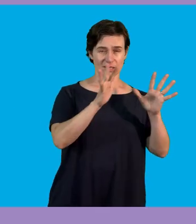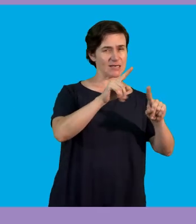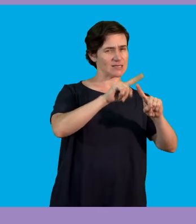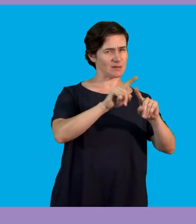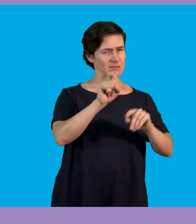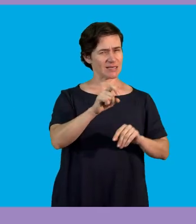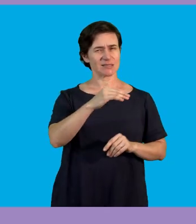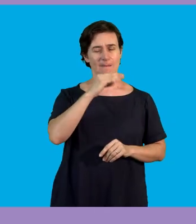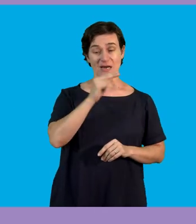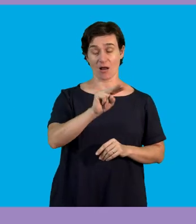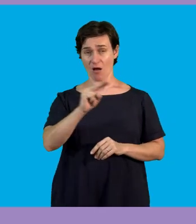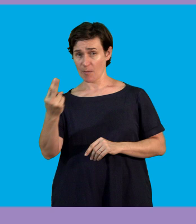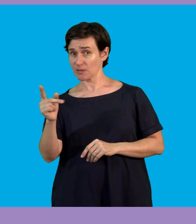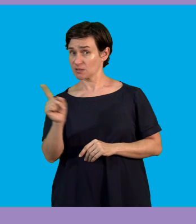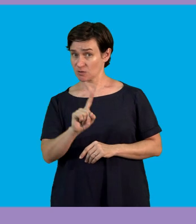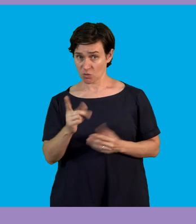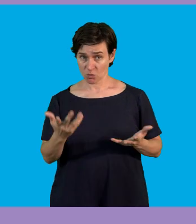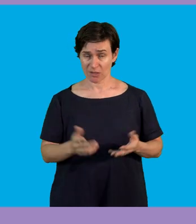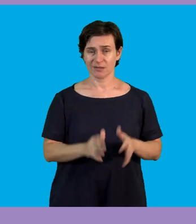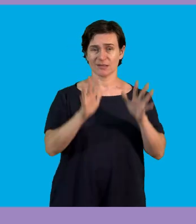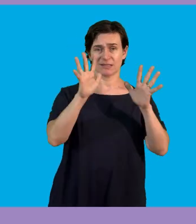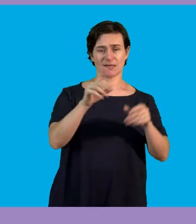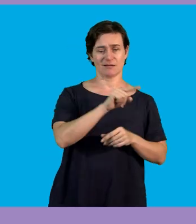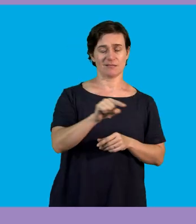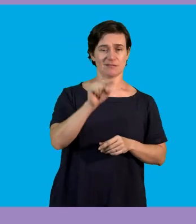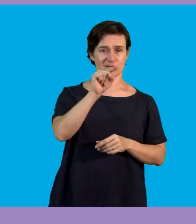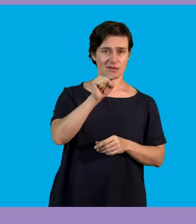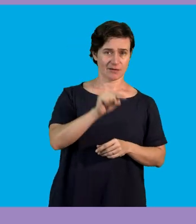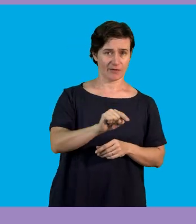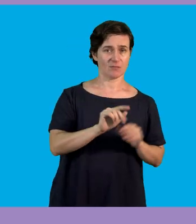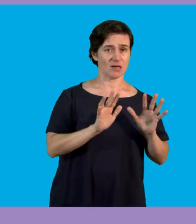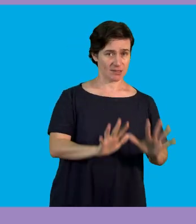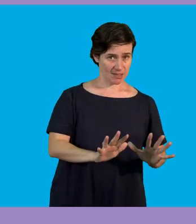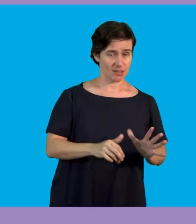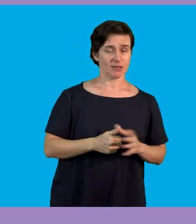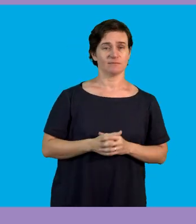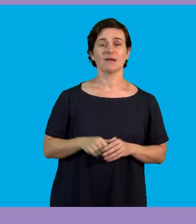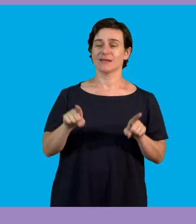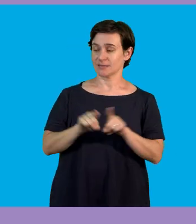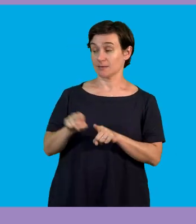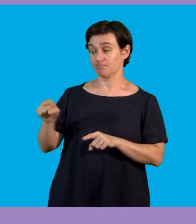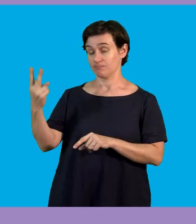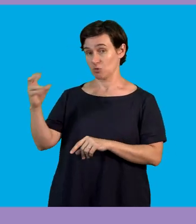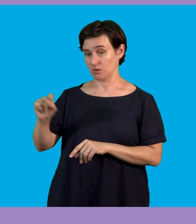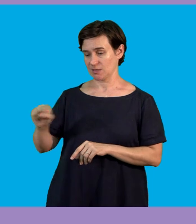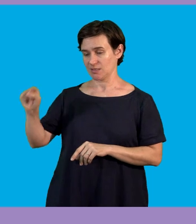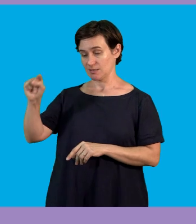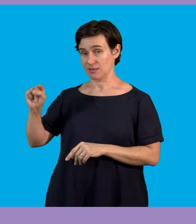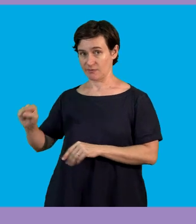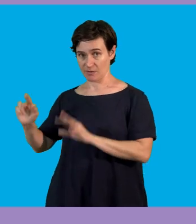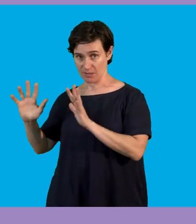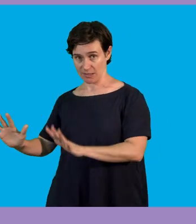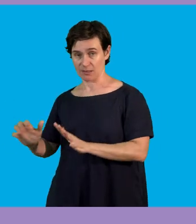a multiplicative inverse we can use of 10, which is a tenth. So we divide by 10 on the left and